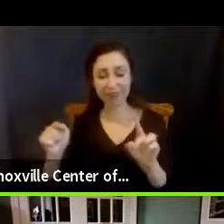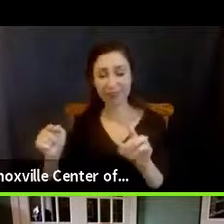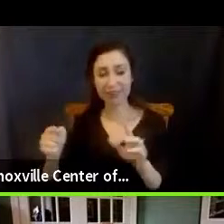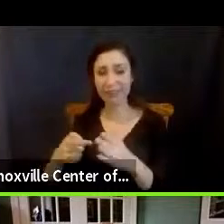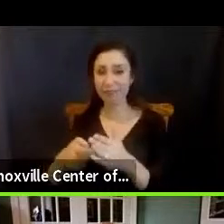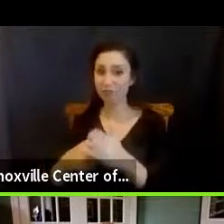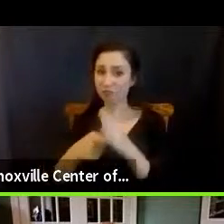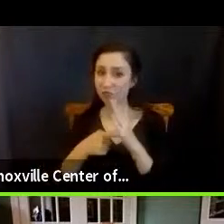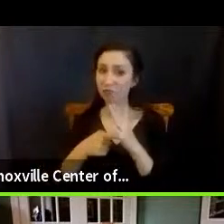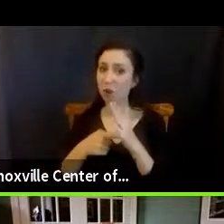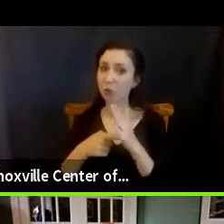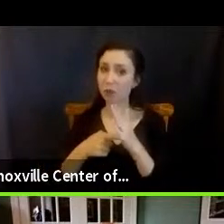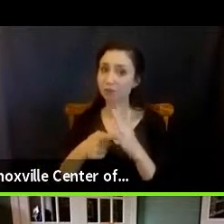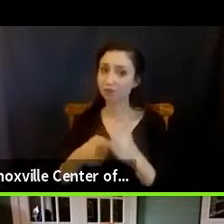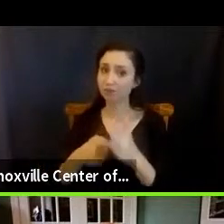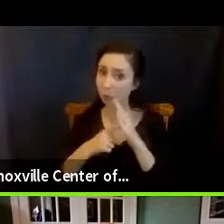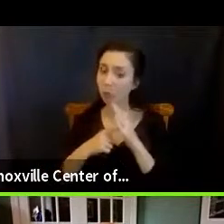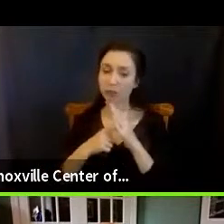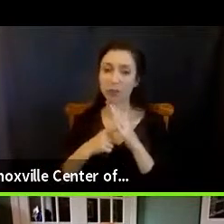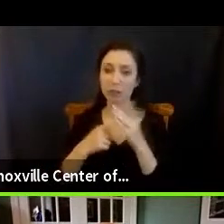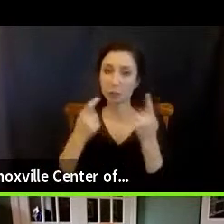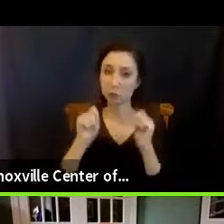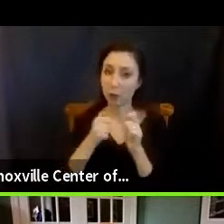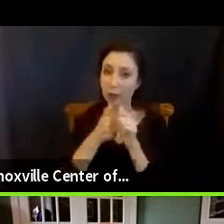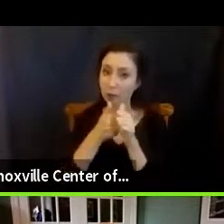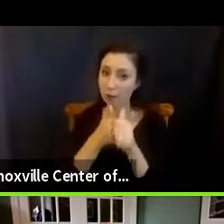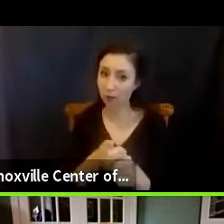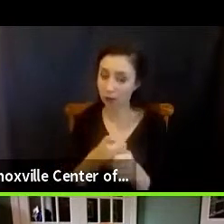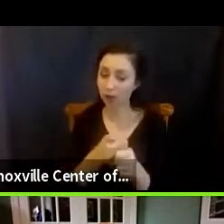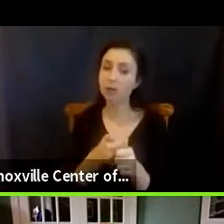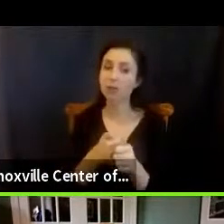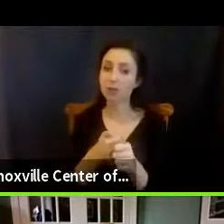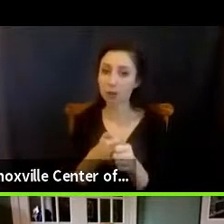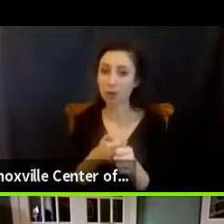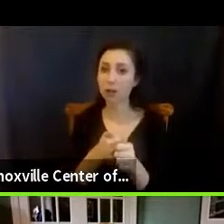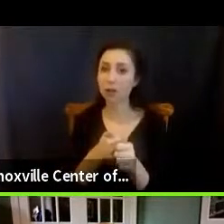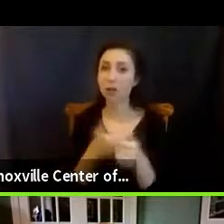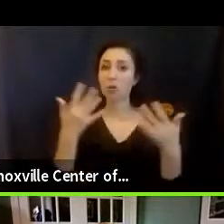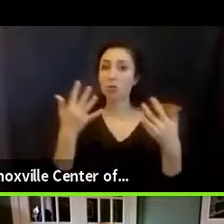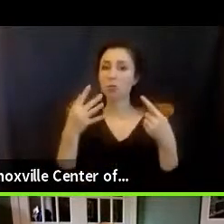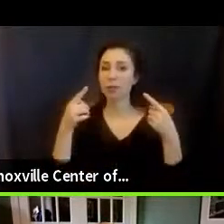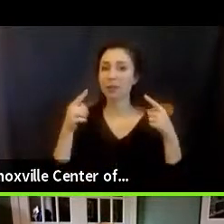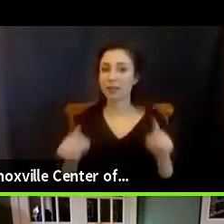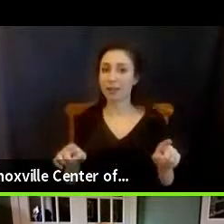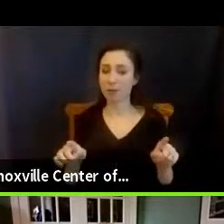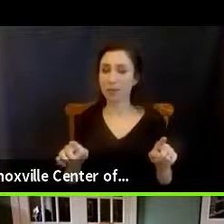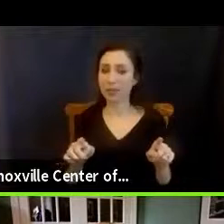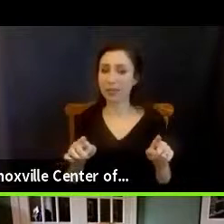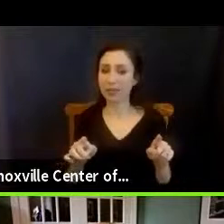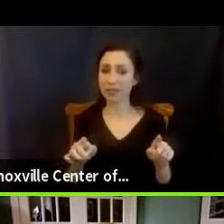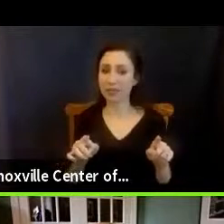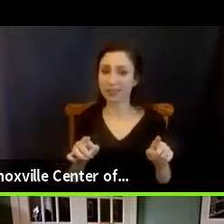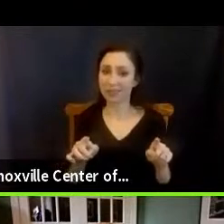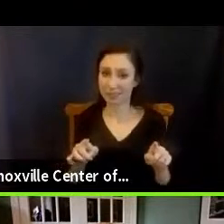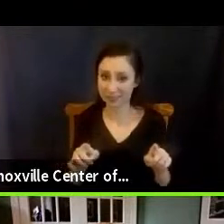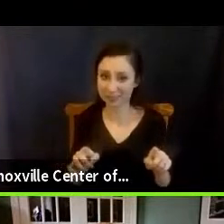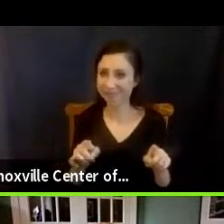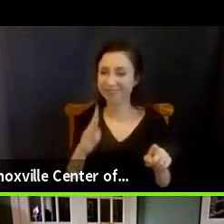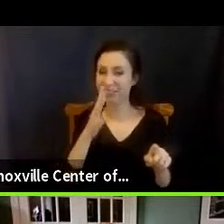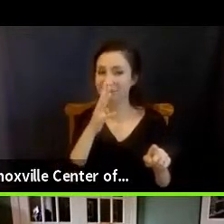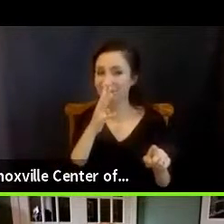in force and to please try to follow this. And what's happened is that has gone by the wayside.